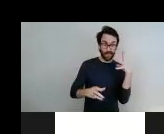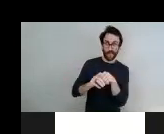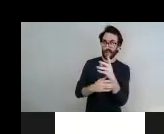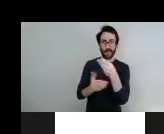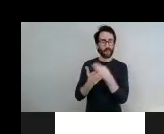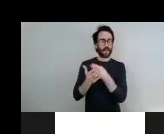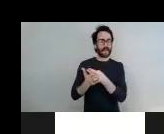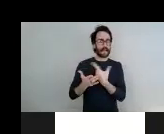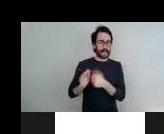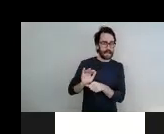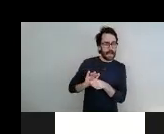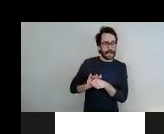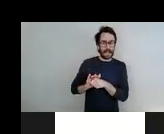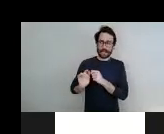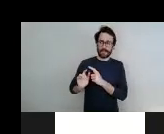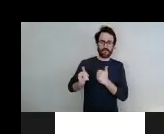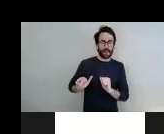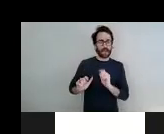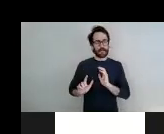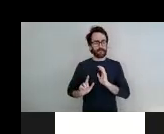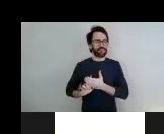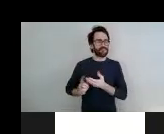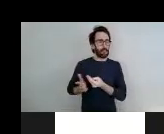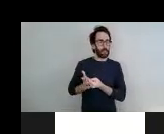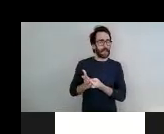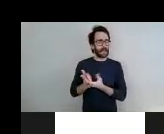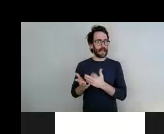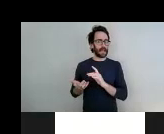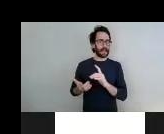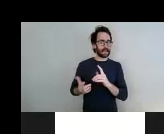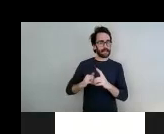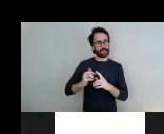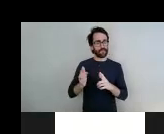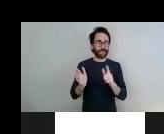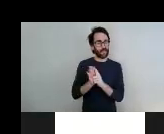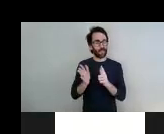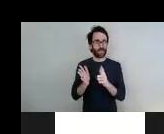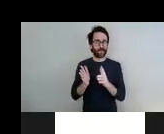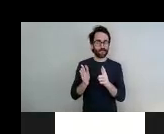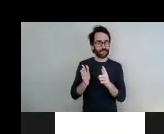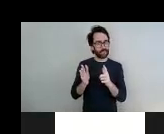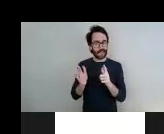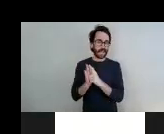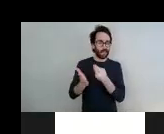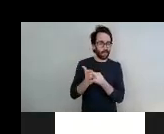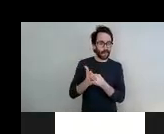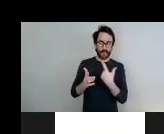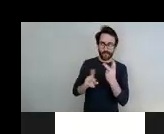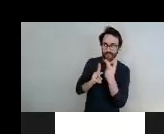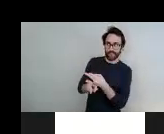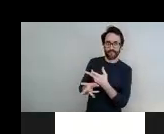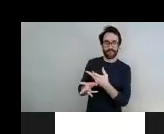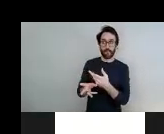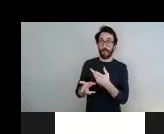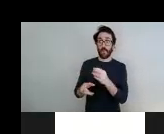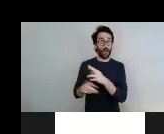victims will receive a fraudulent check where the fraudster asks the victim to deposit a check and send the